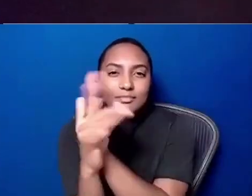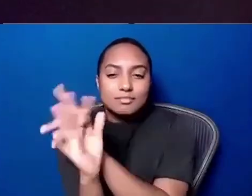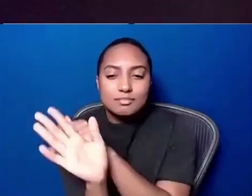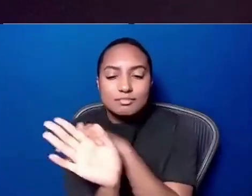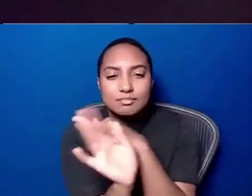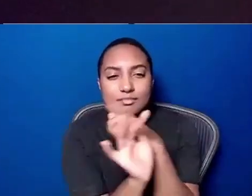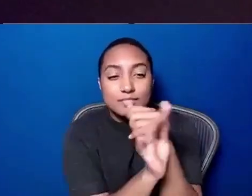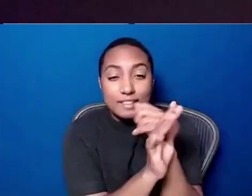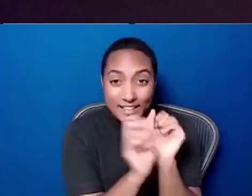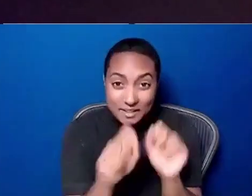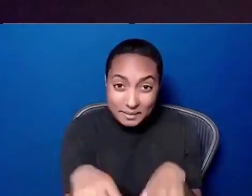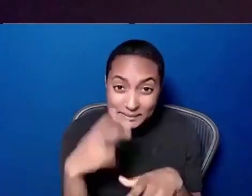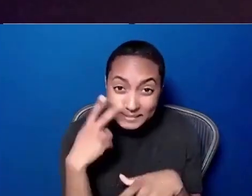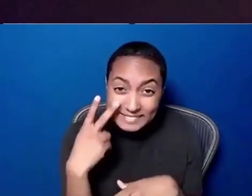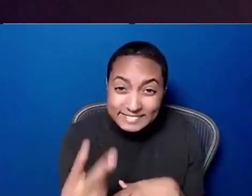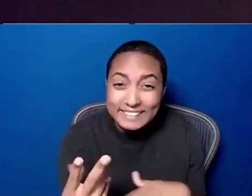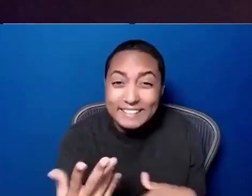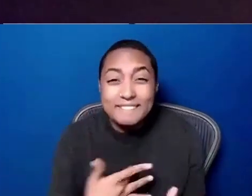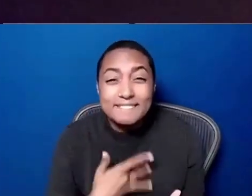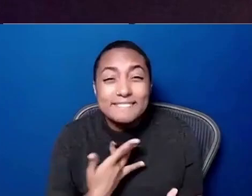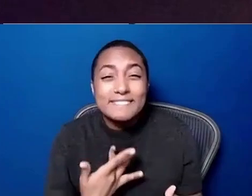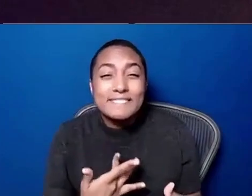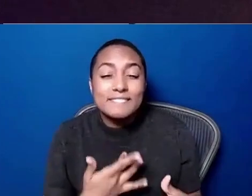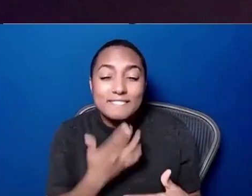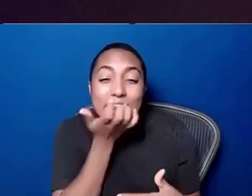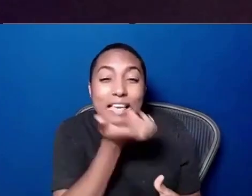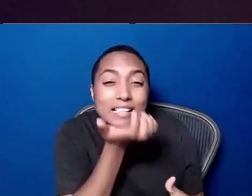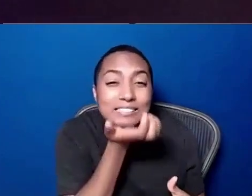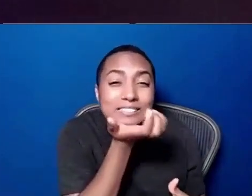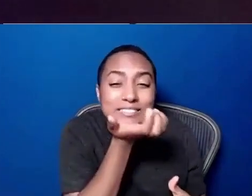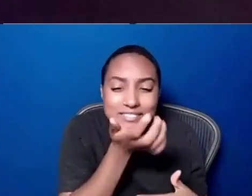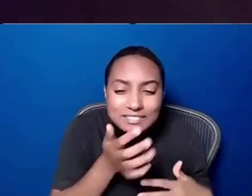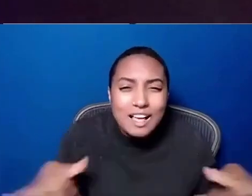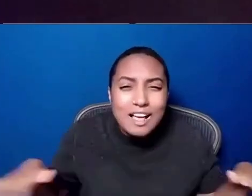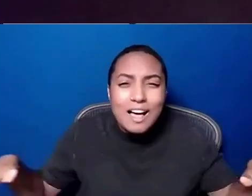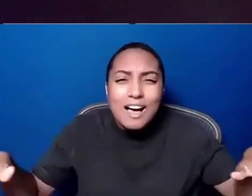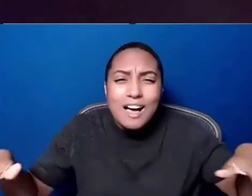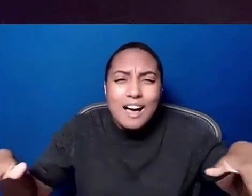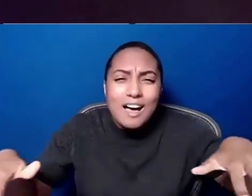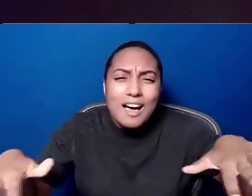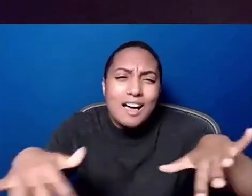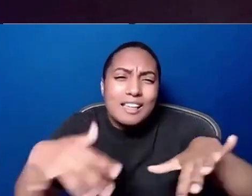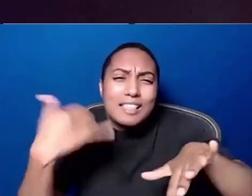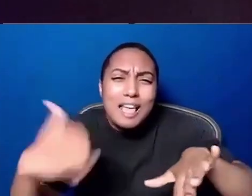you see fields of yellow flowers?